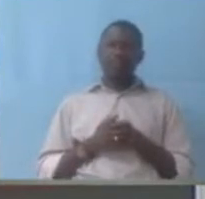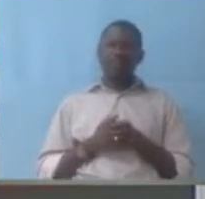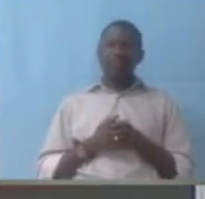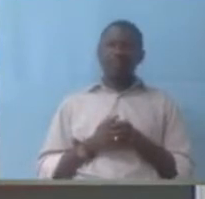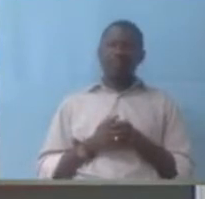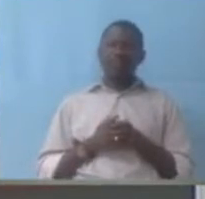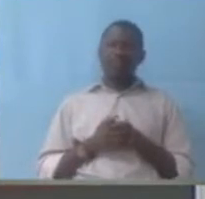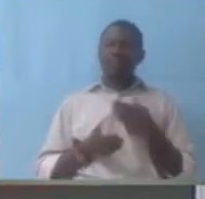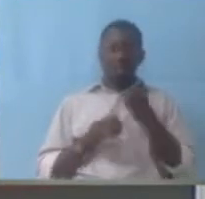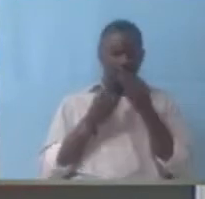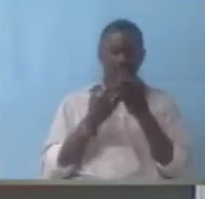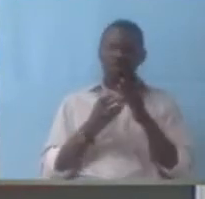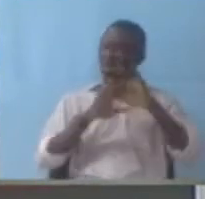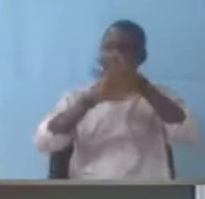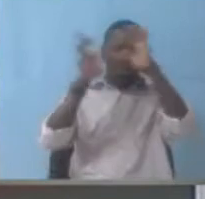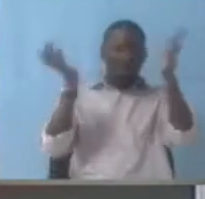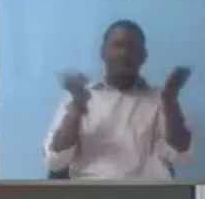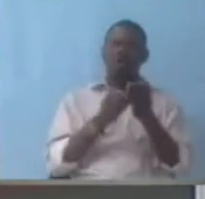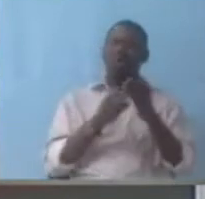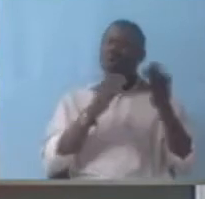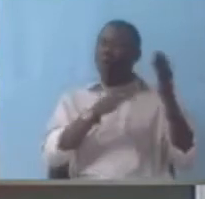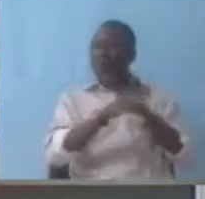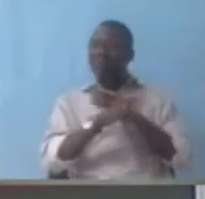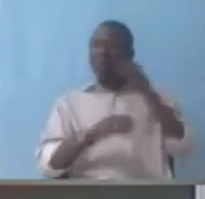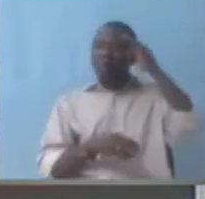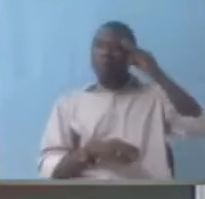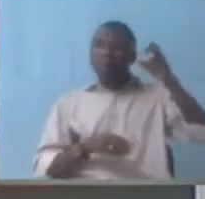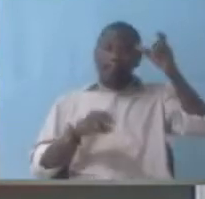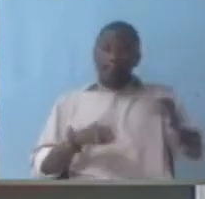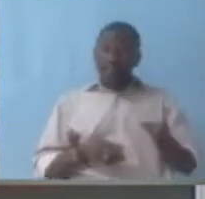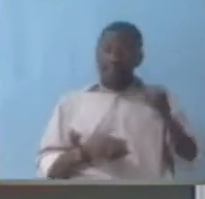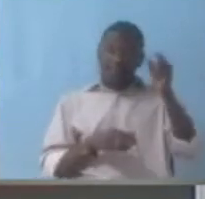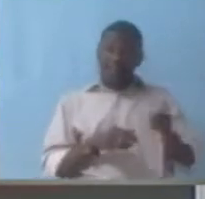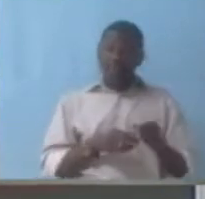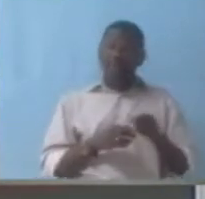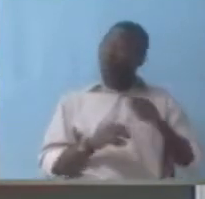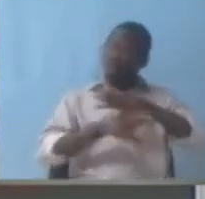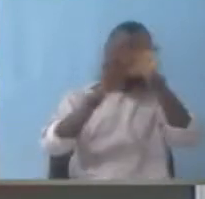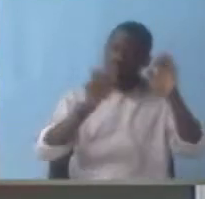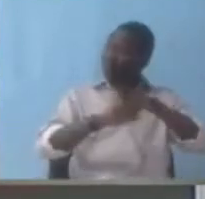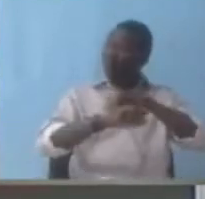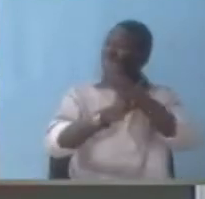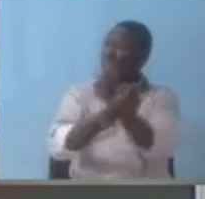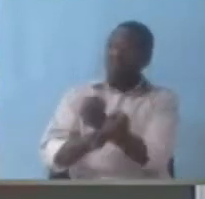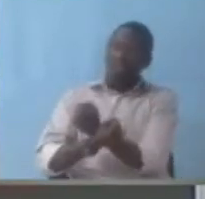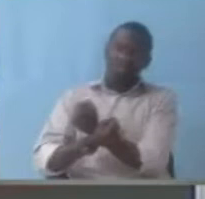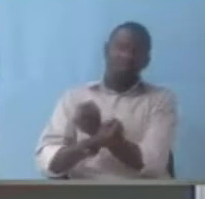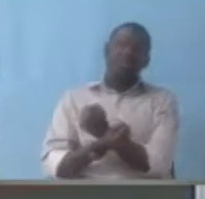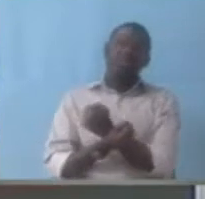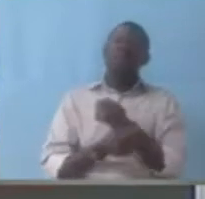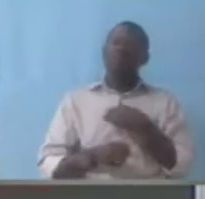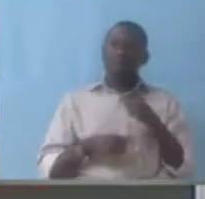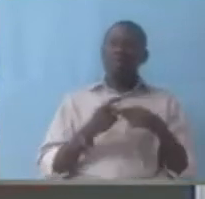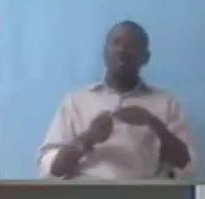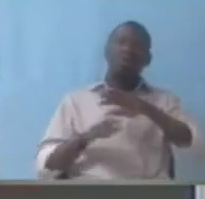As I said, all ministers had been detained. I believe all senior